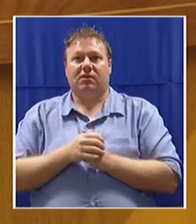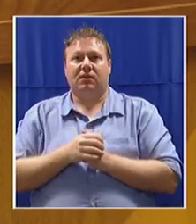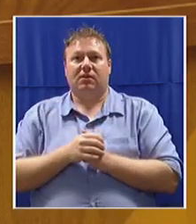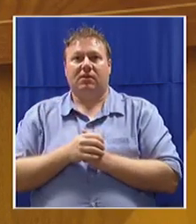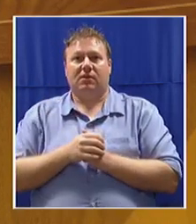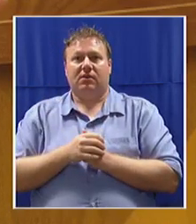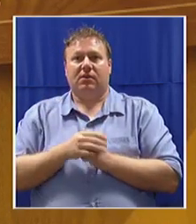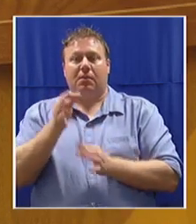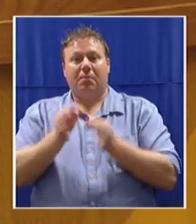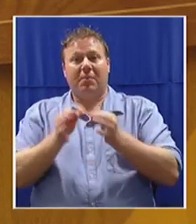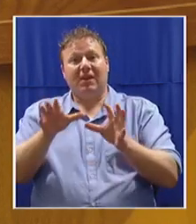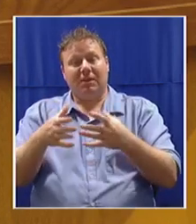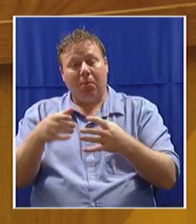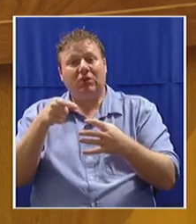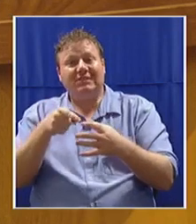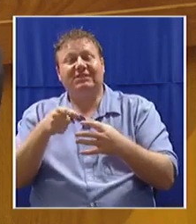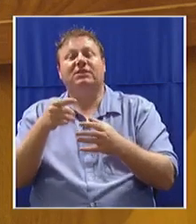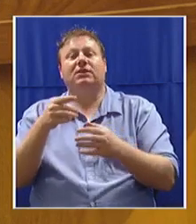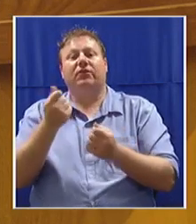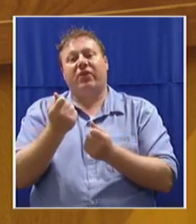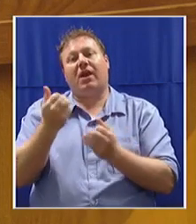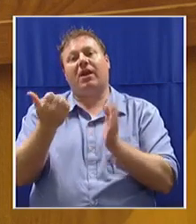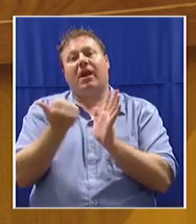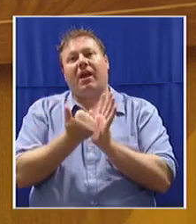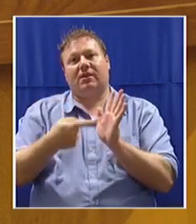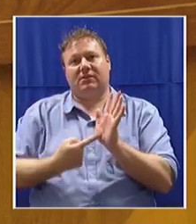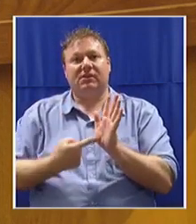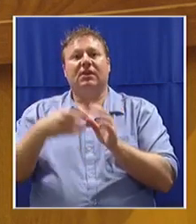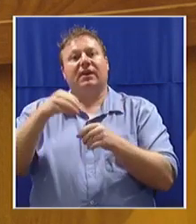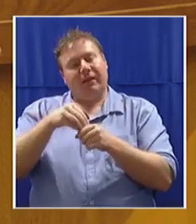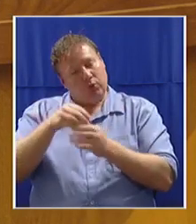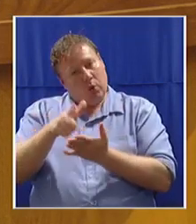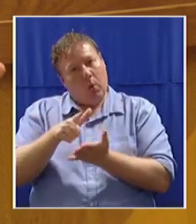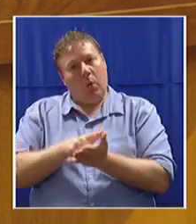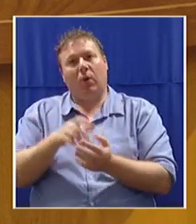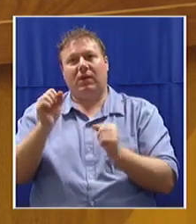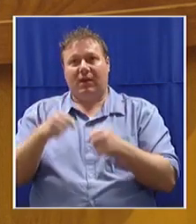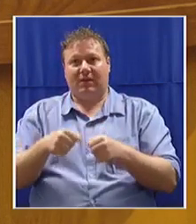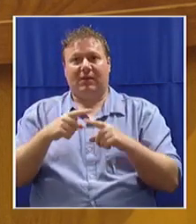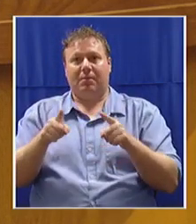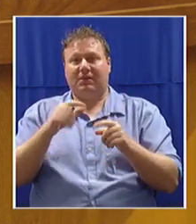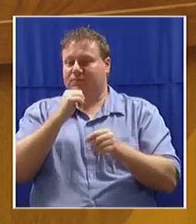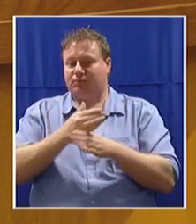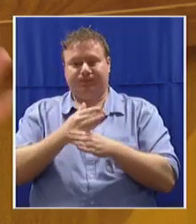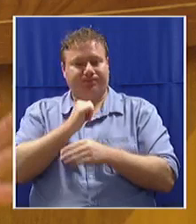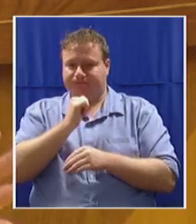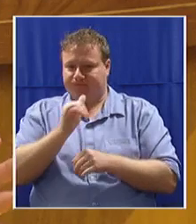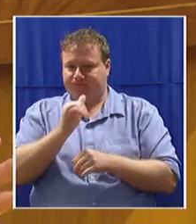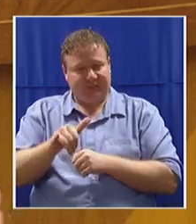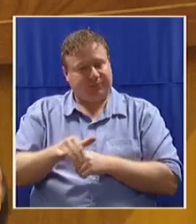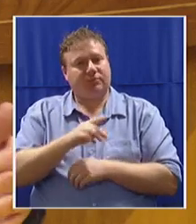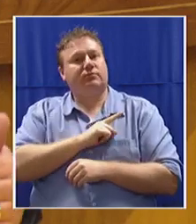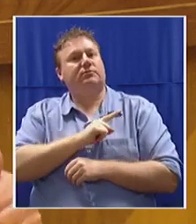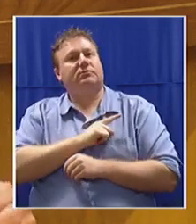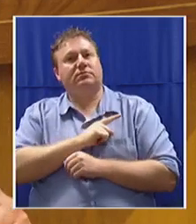Political Party Funding Act that has been signed into law but is not yet operational. Why is